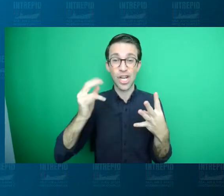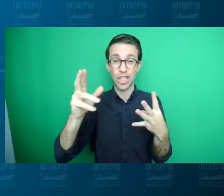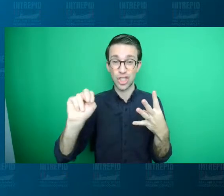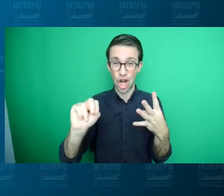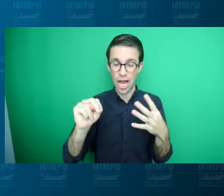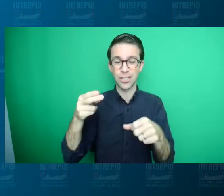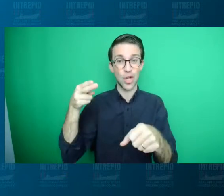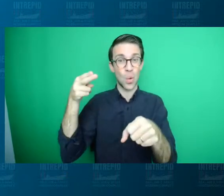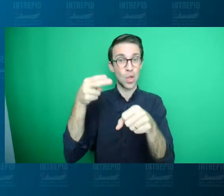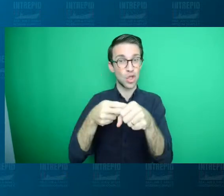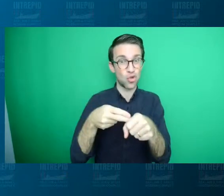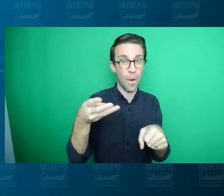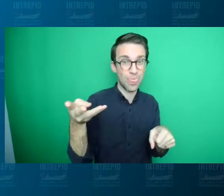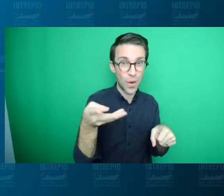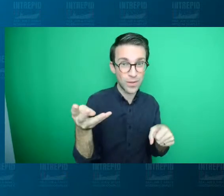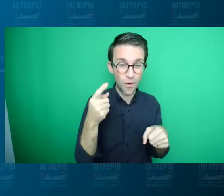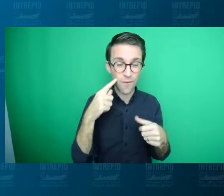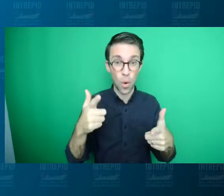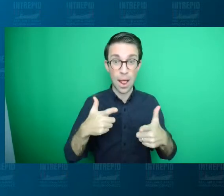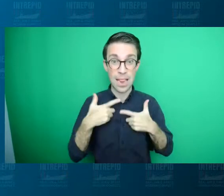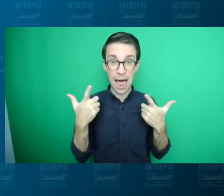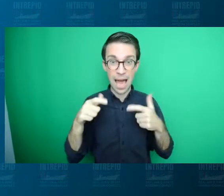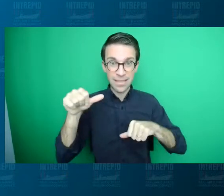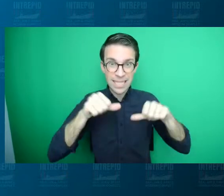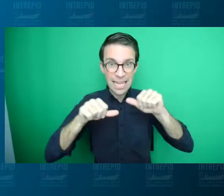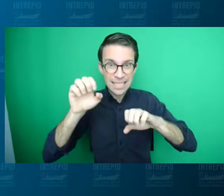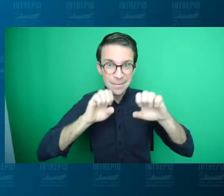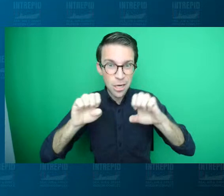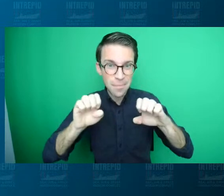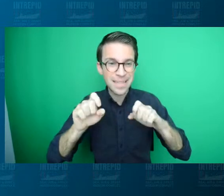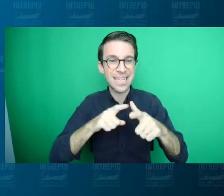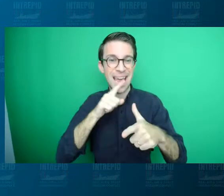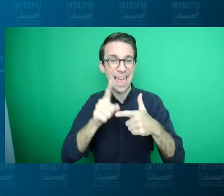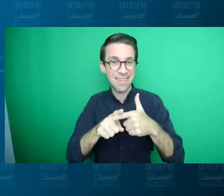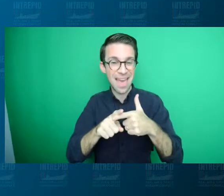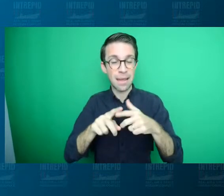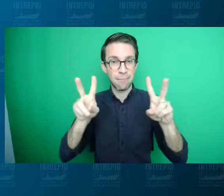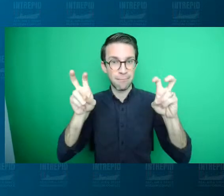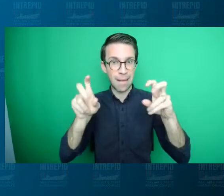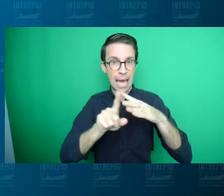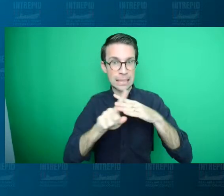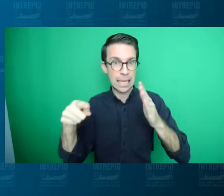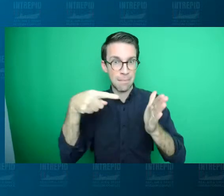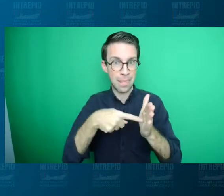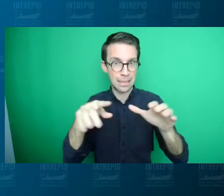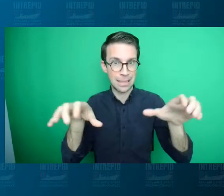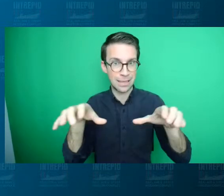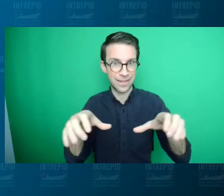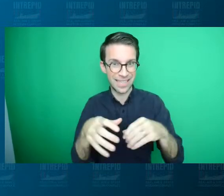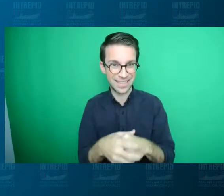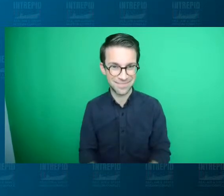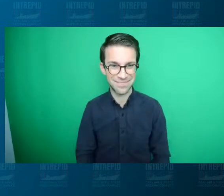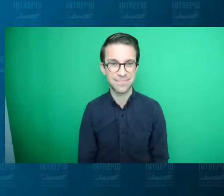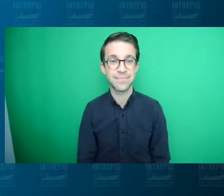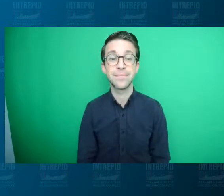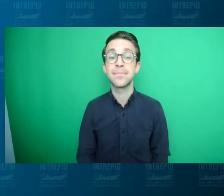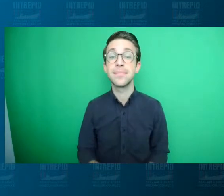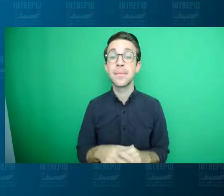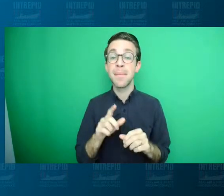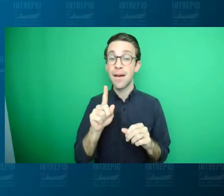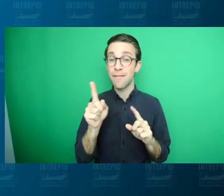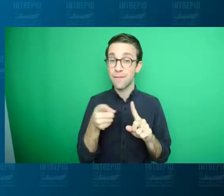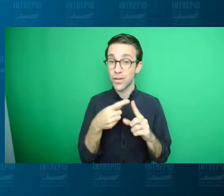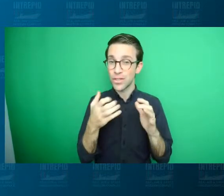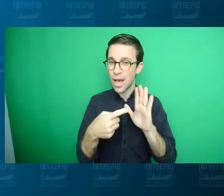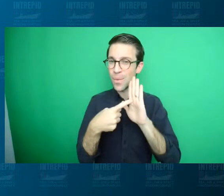them for a live science experiment, followed by an additional live Escape This activity played out by the authors. But first, I would like to show